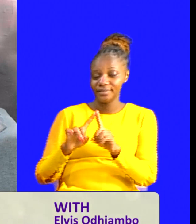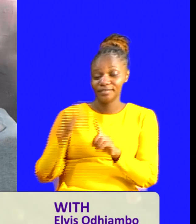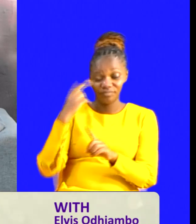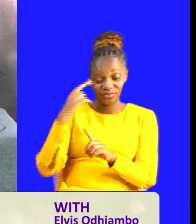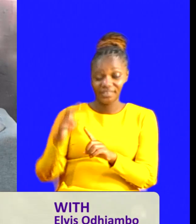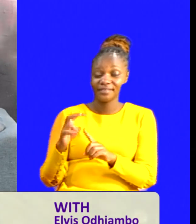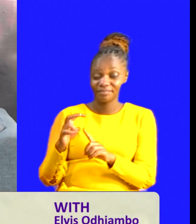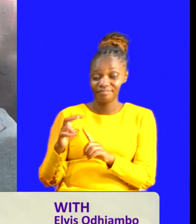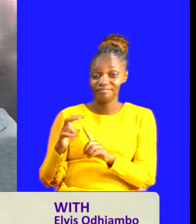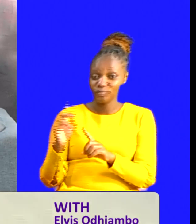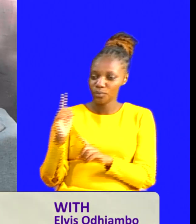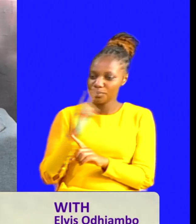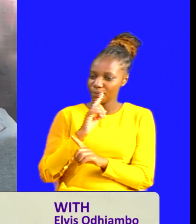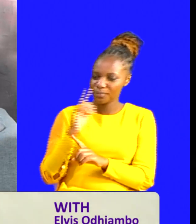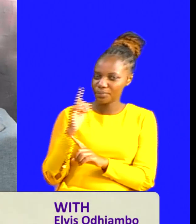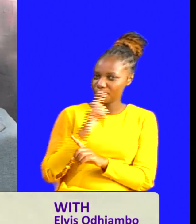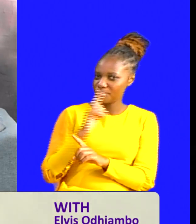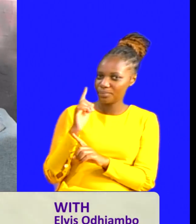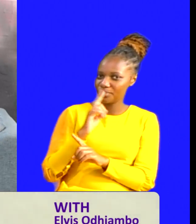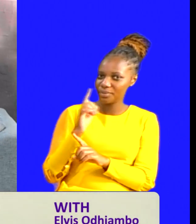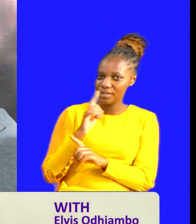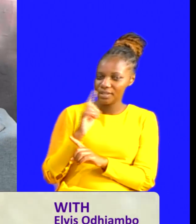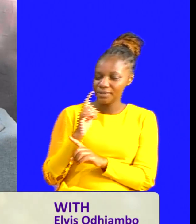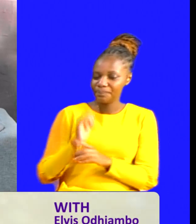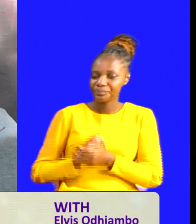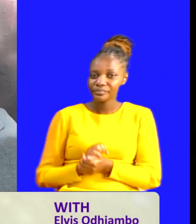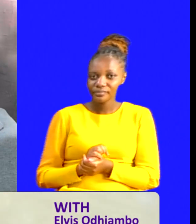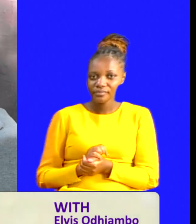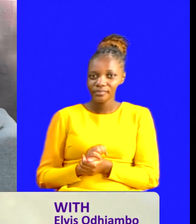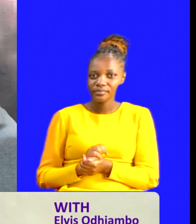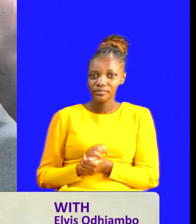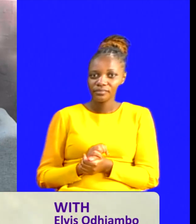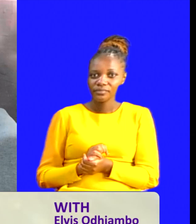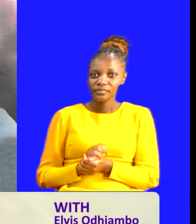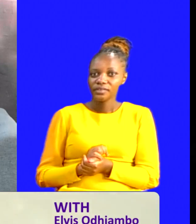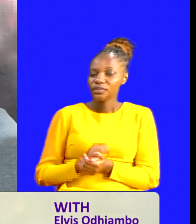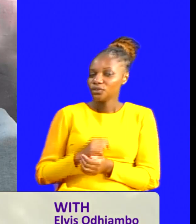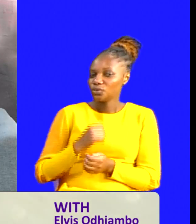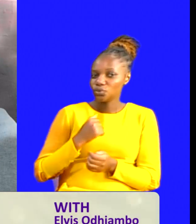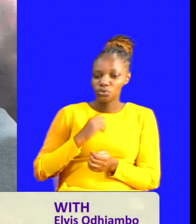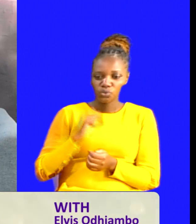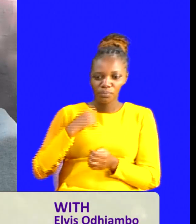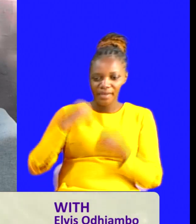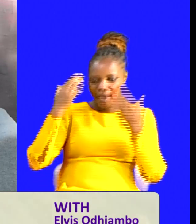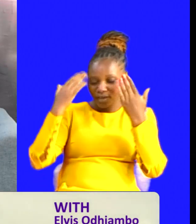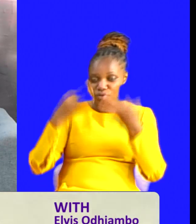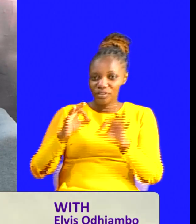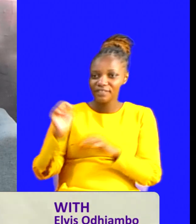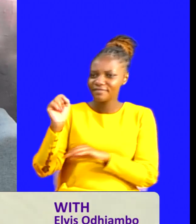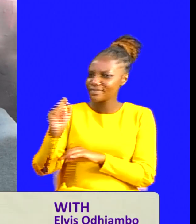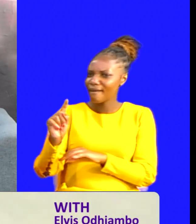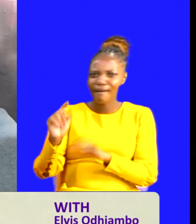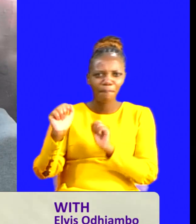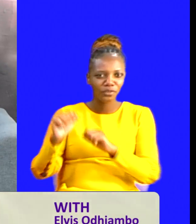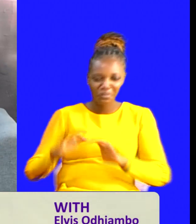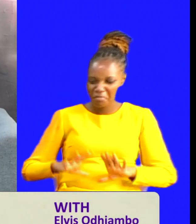and if it was not for the own goal, I don't believe that Saka would have he has much to brag